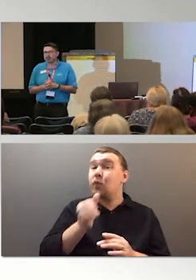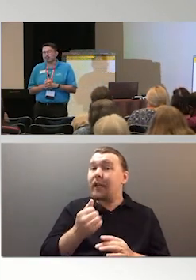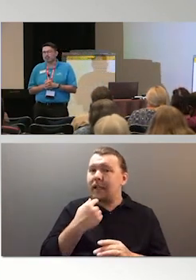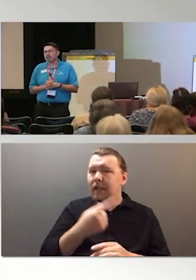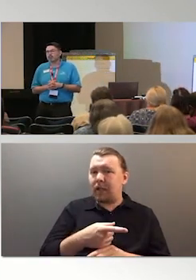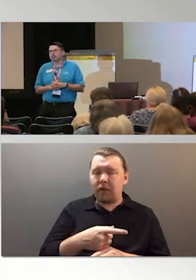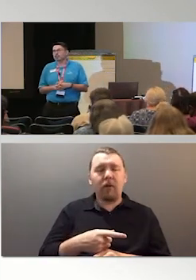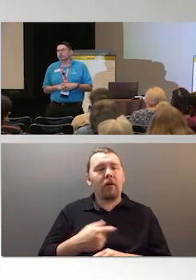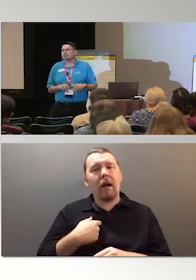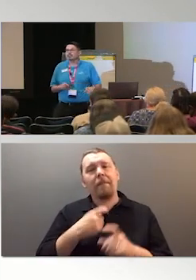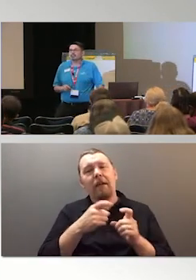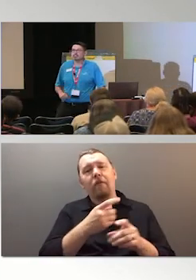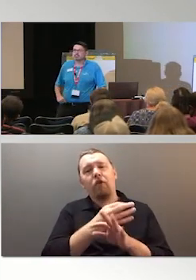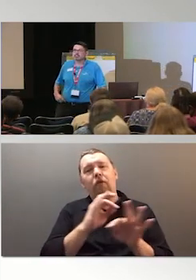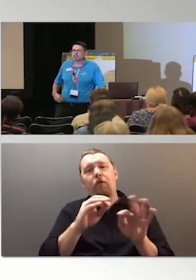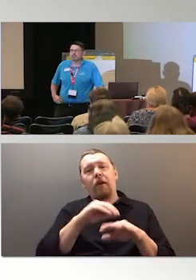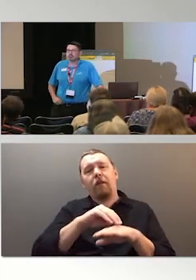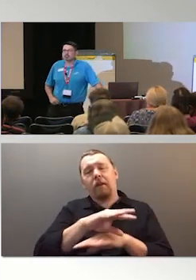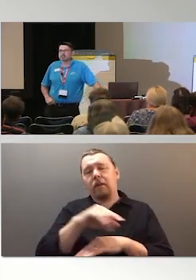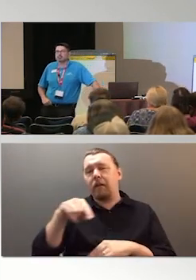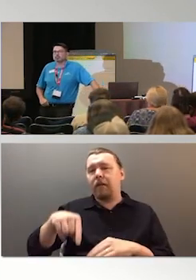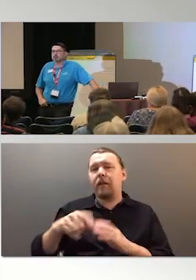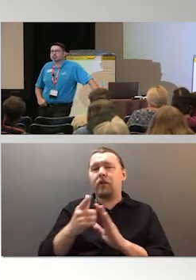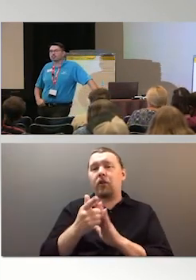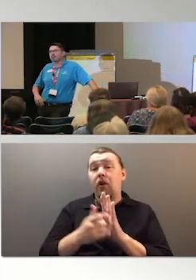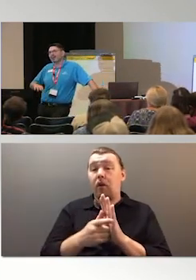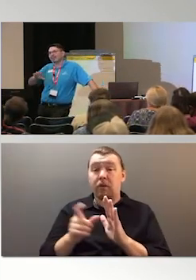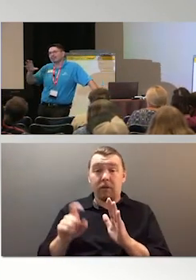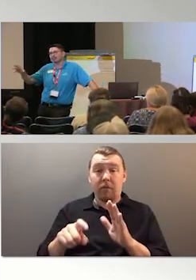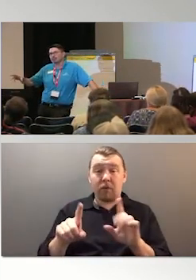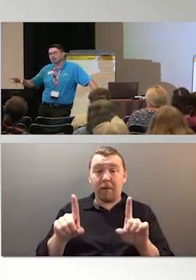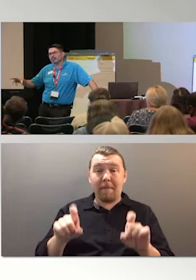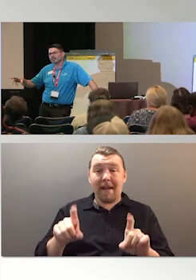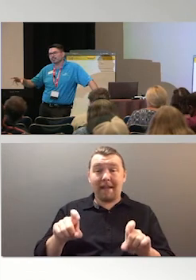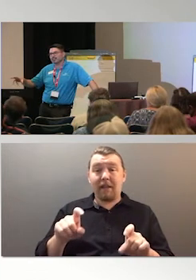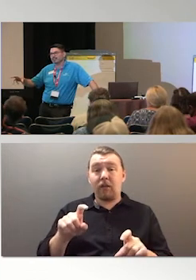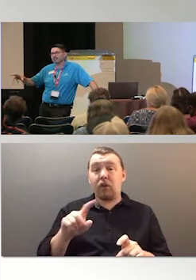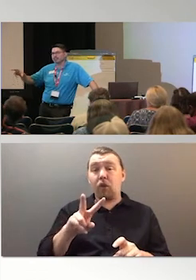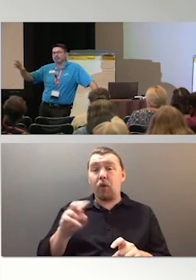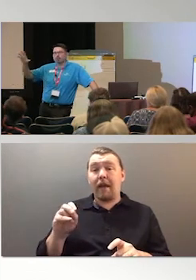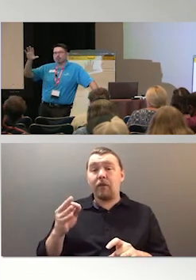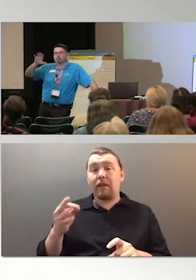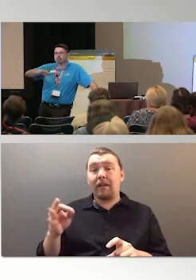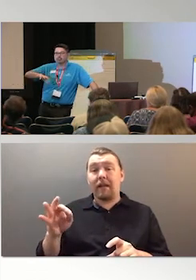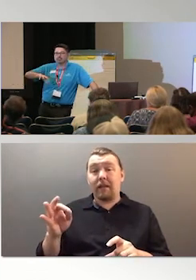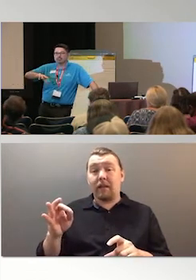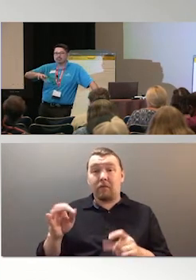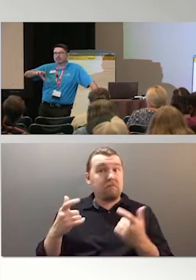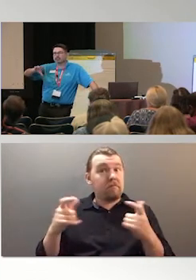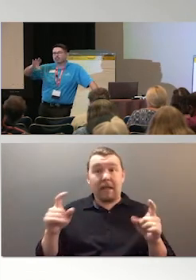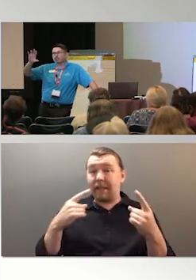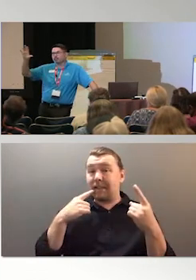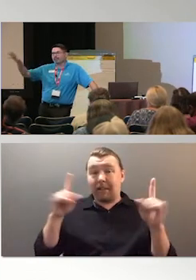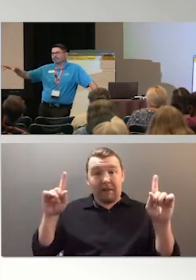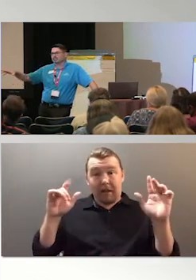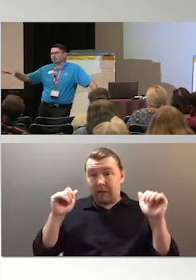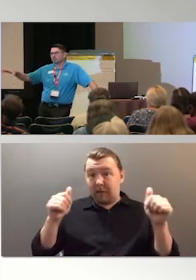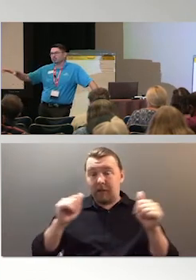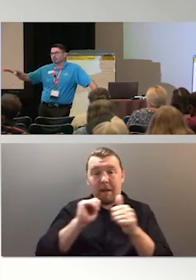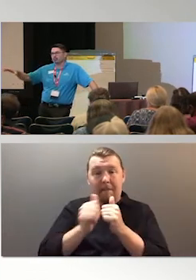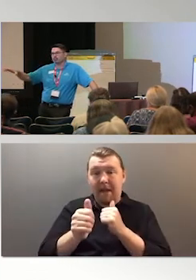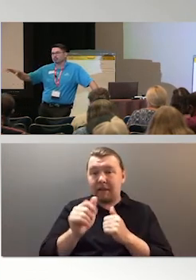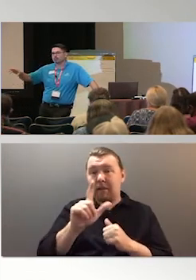All right. So this piece of legislation, it was supposed to be piloted in 2019, was a huge success. They passed